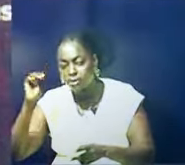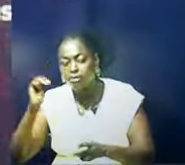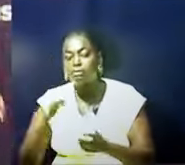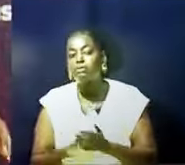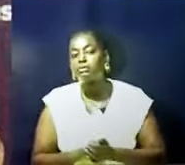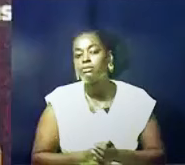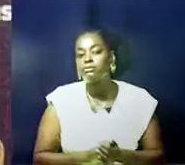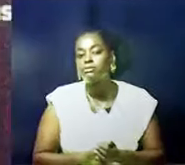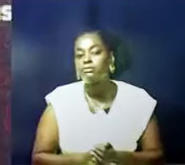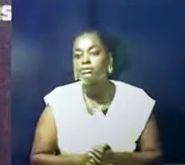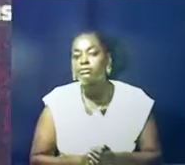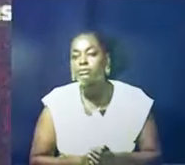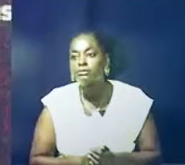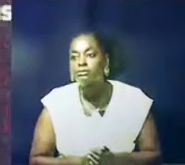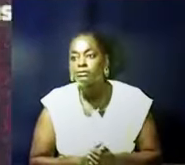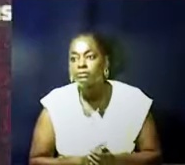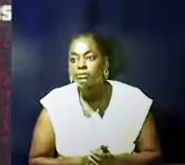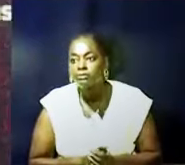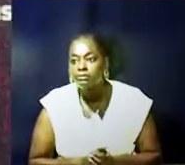He was a